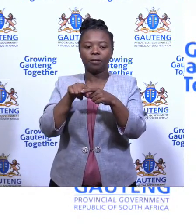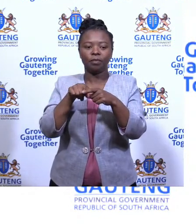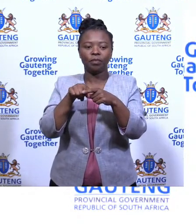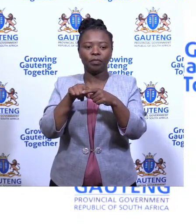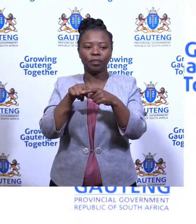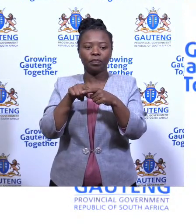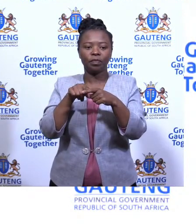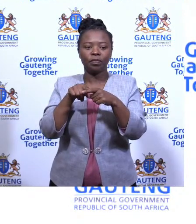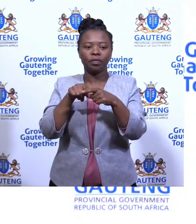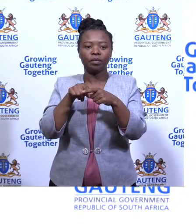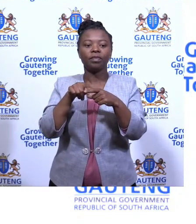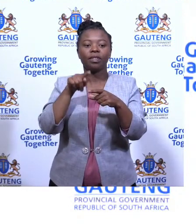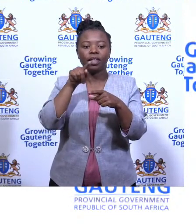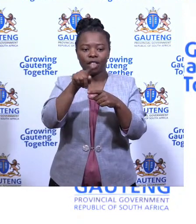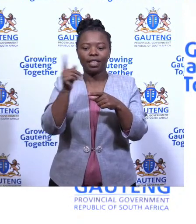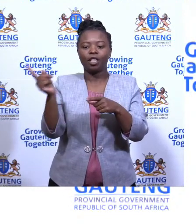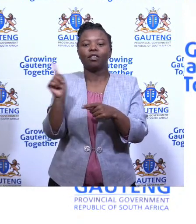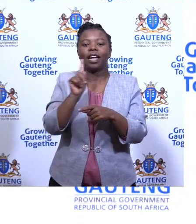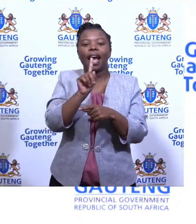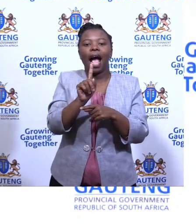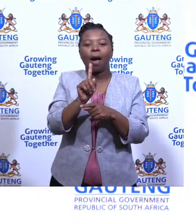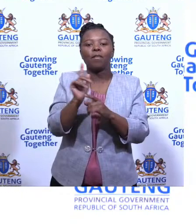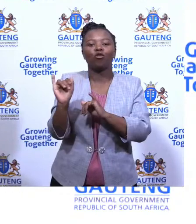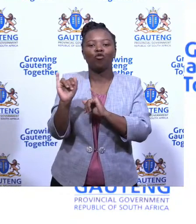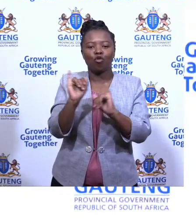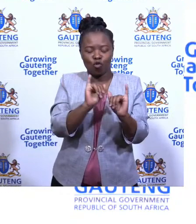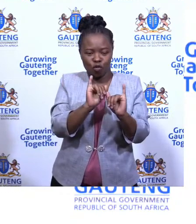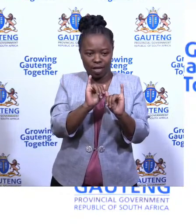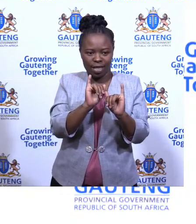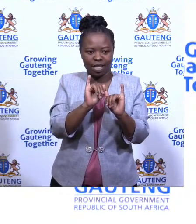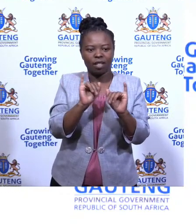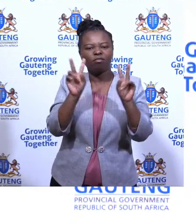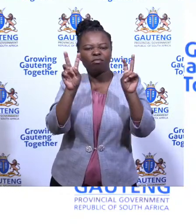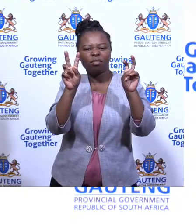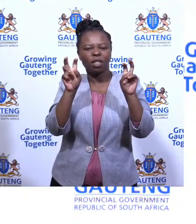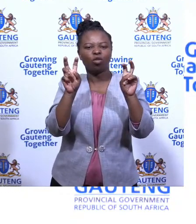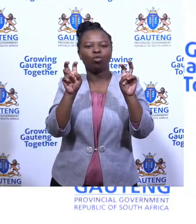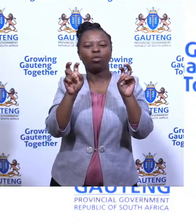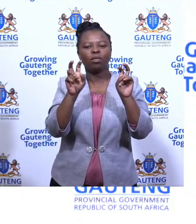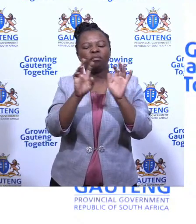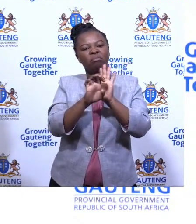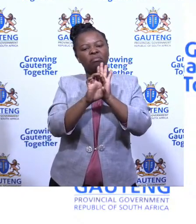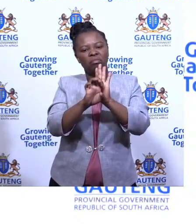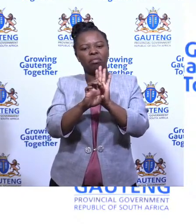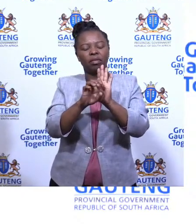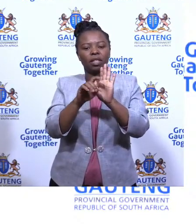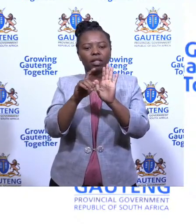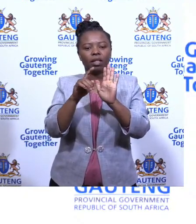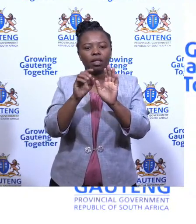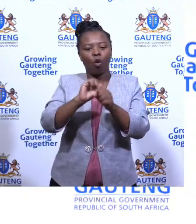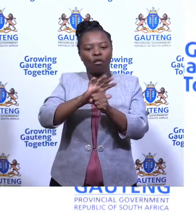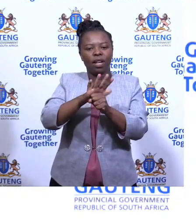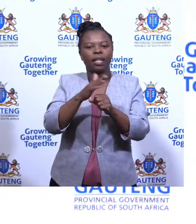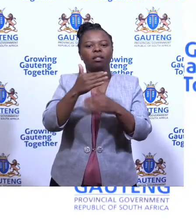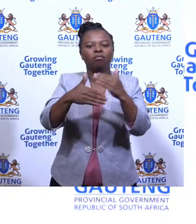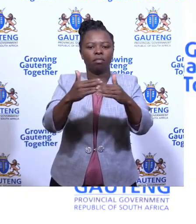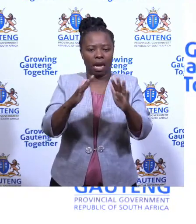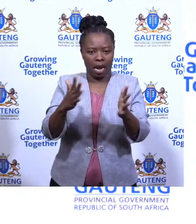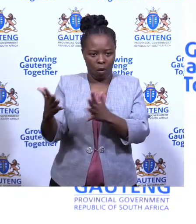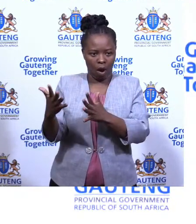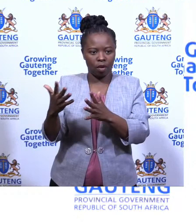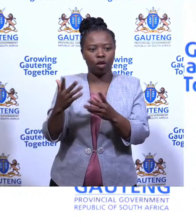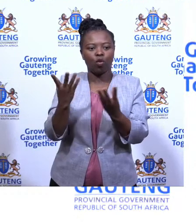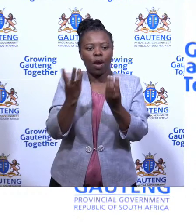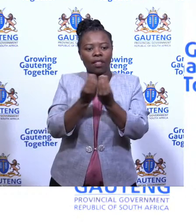to come and introduce the issue on modeling, and together with